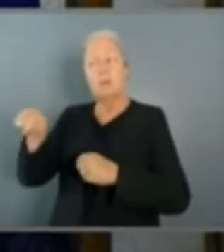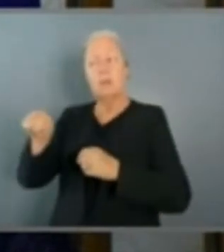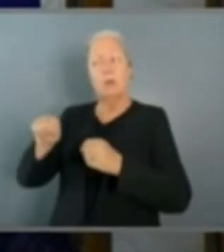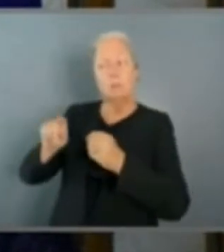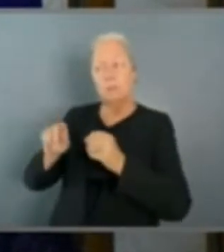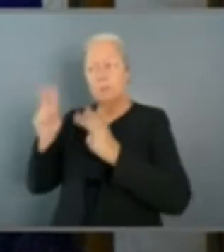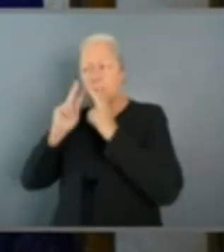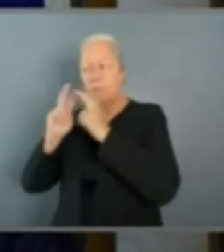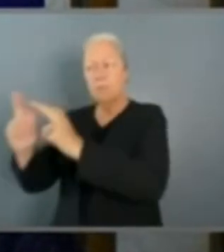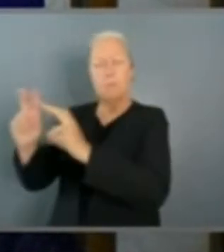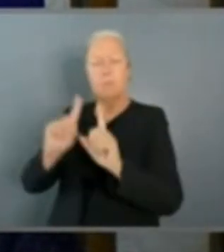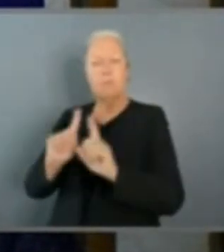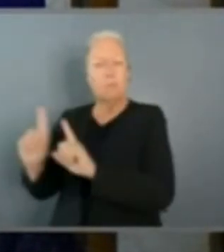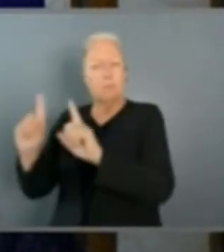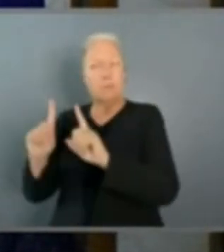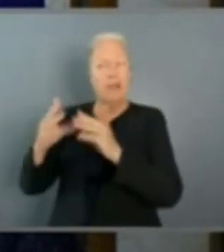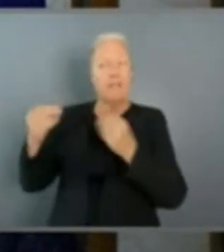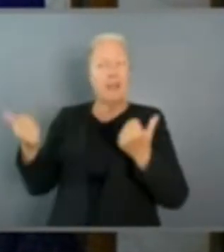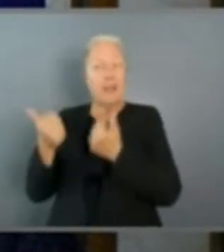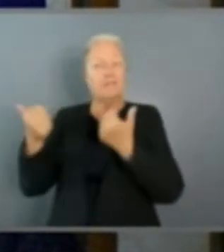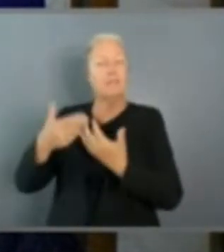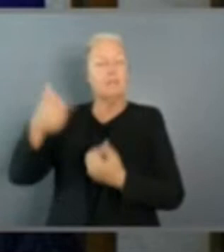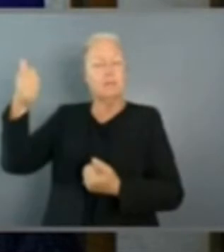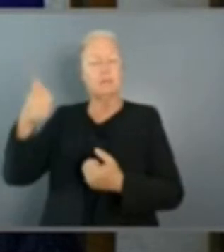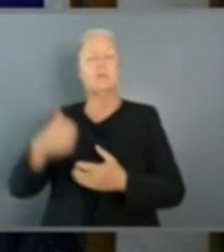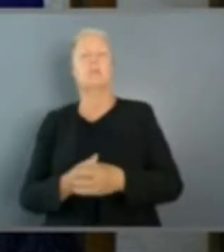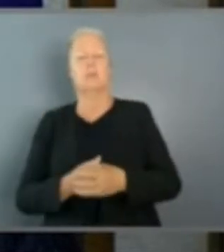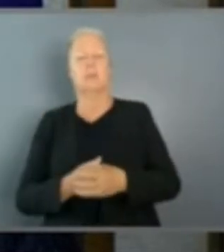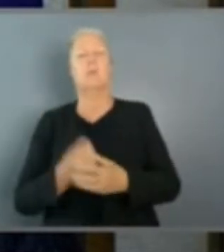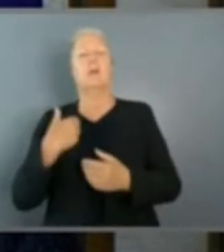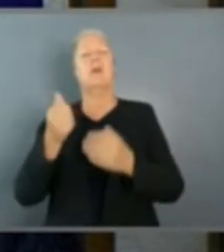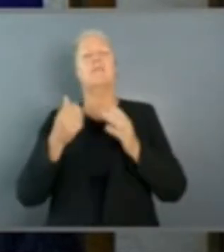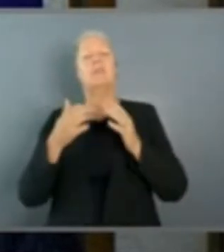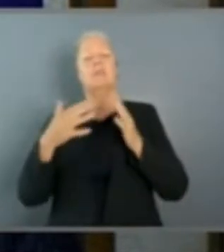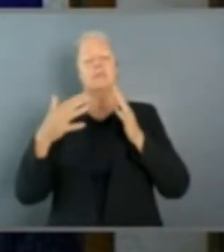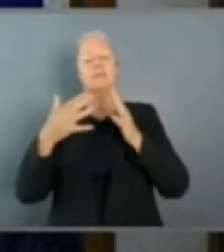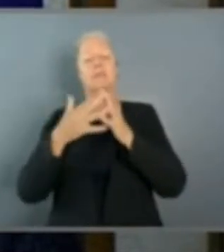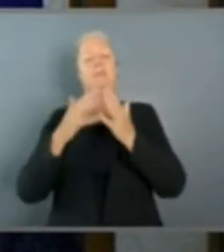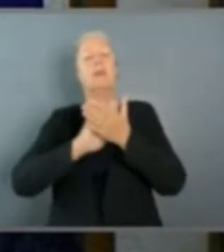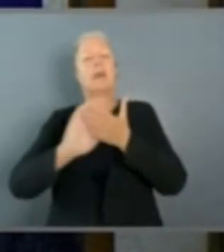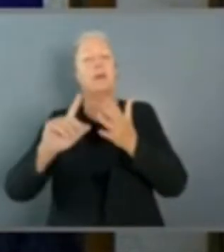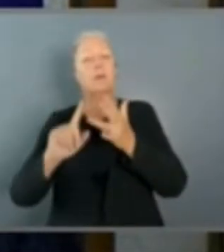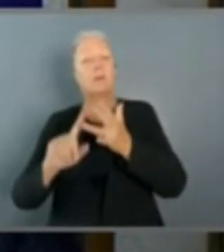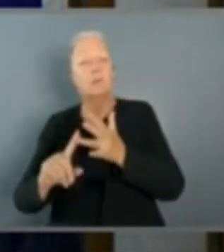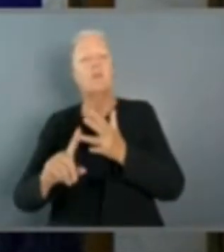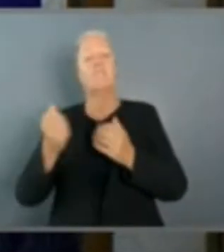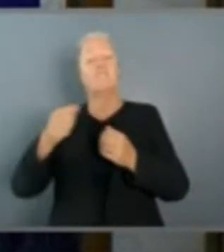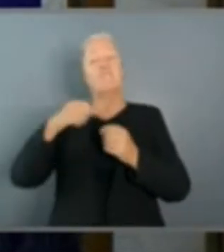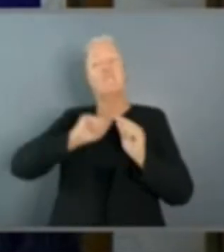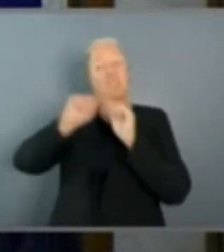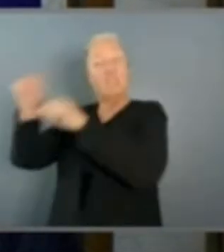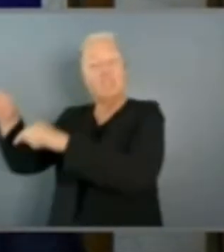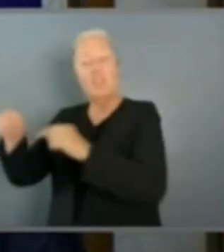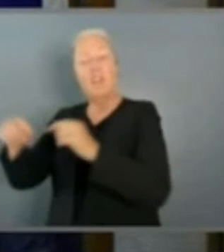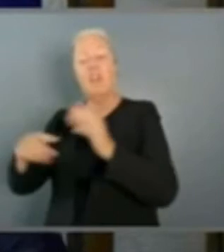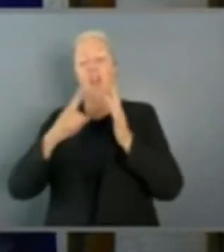There are also a significant number of NGOs, including ISOS, including the WHO, who have presence on the ground and have medical professionals